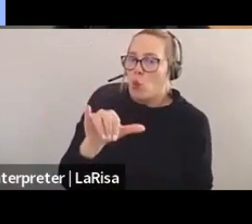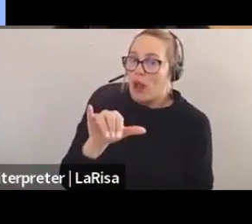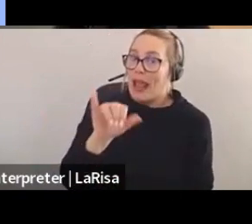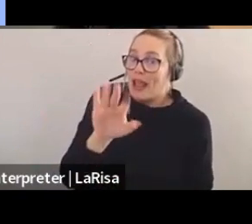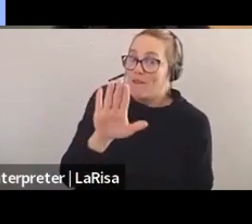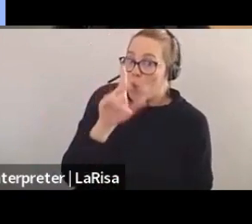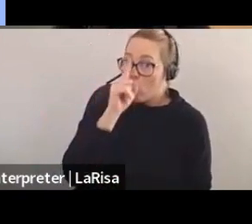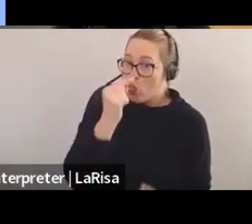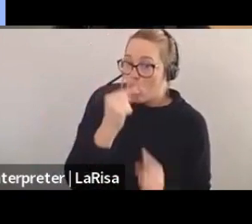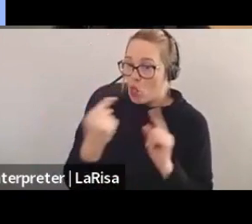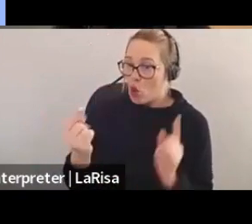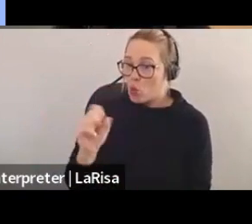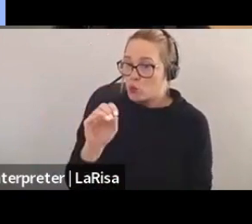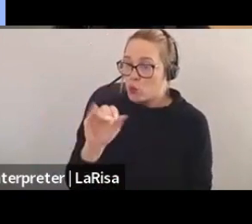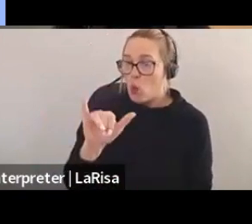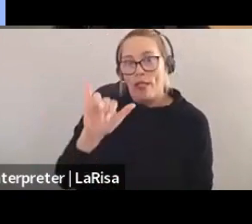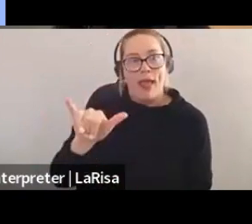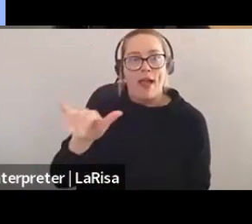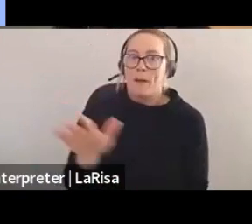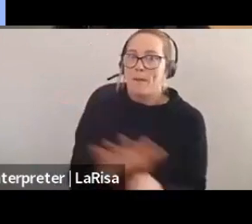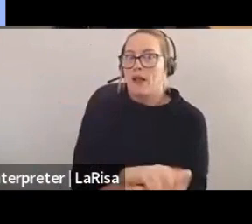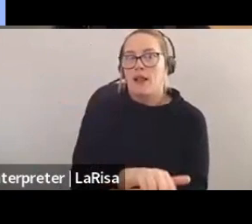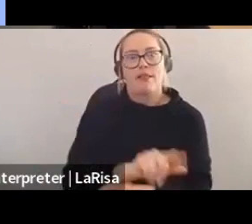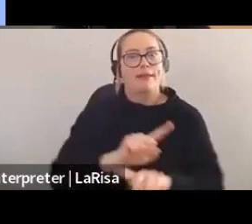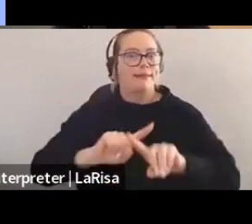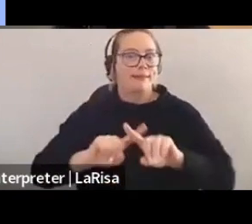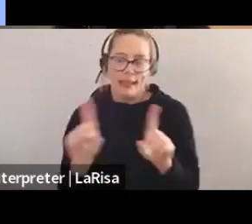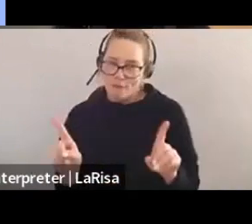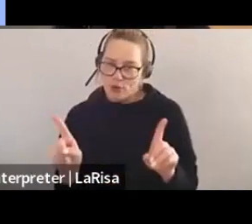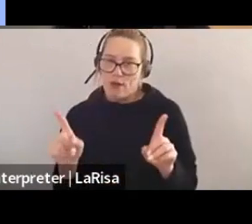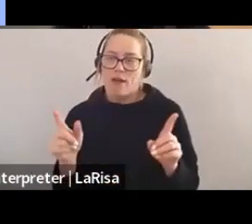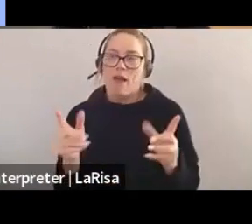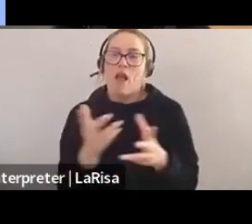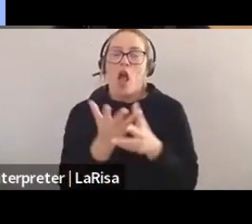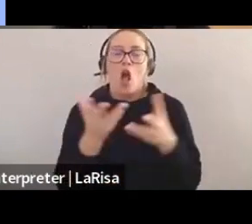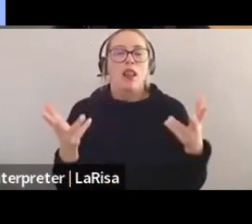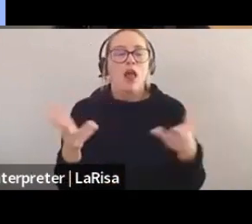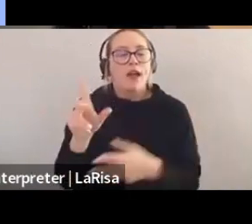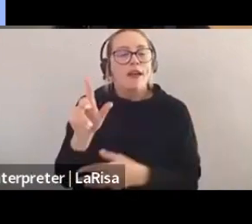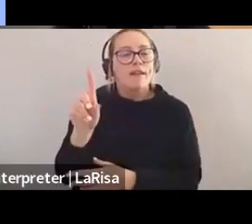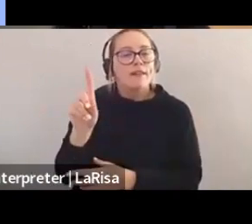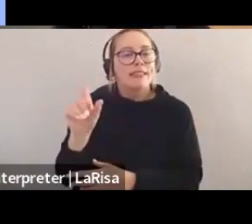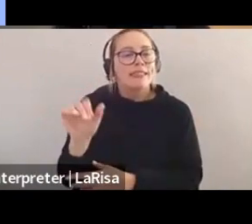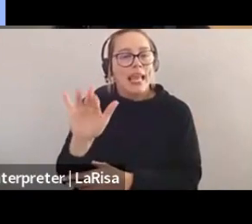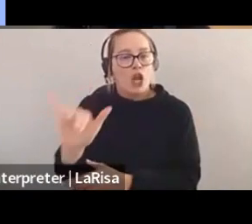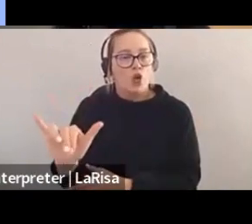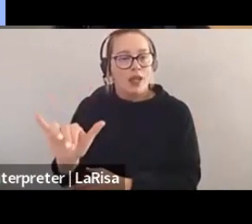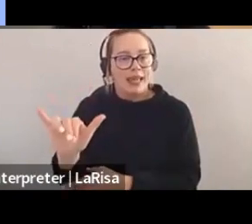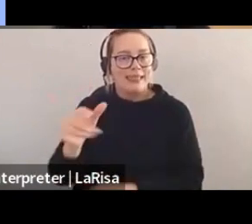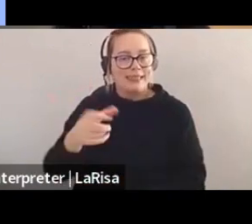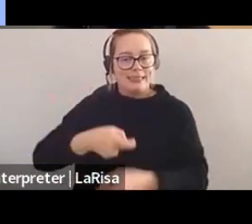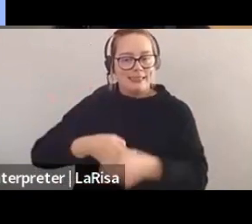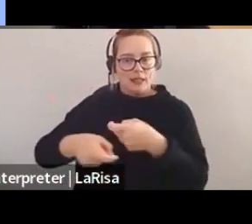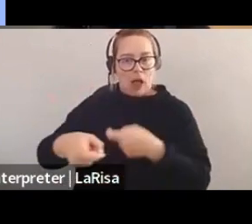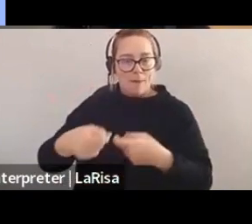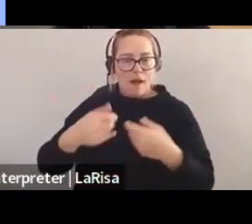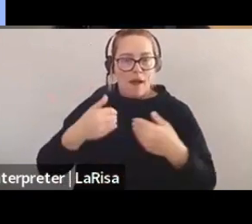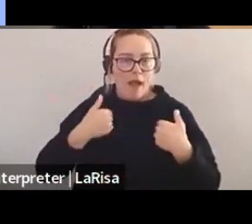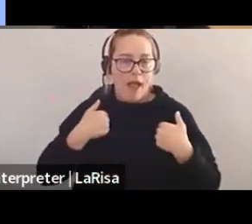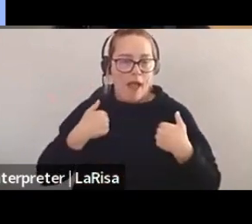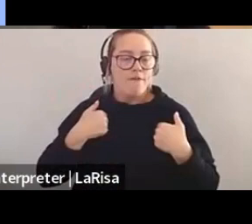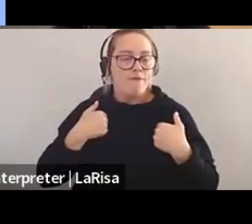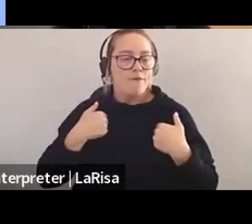a really tough one, and that's a whole nother issue. A lot of dairy substitute things